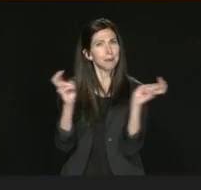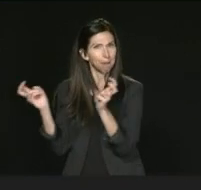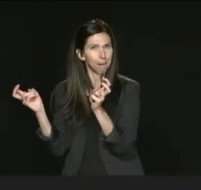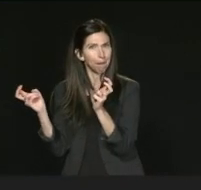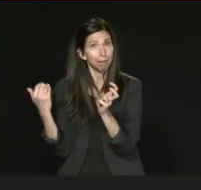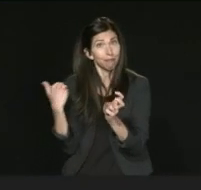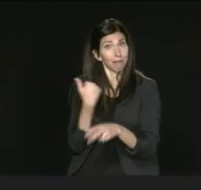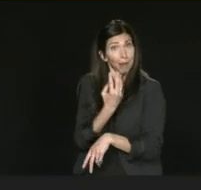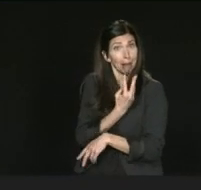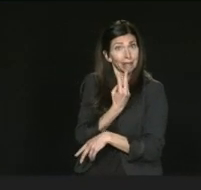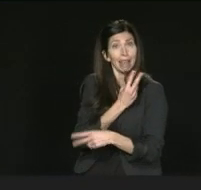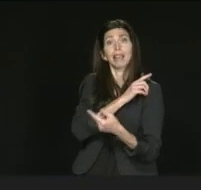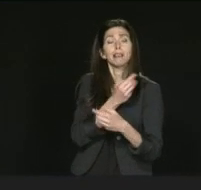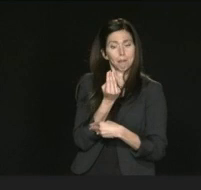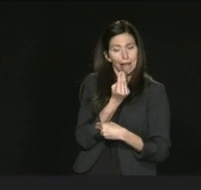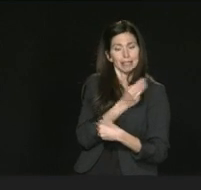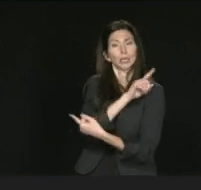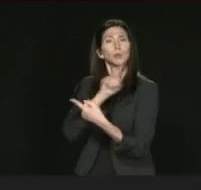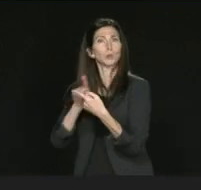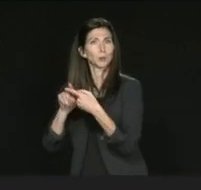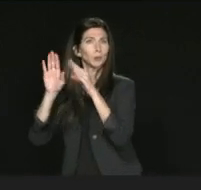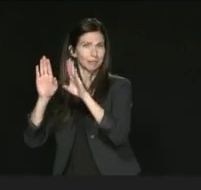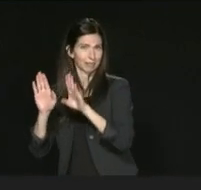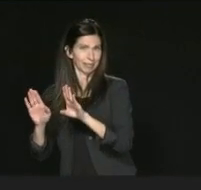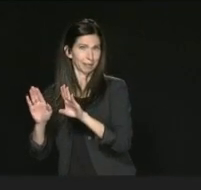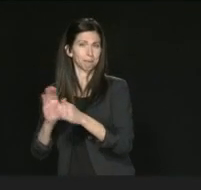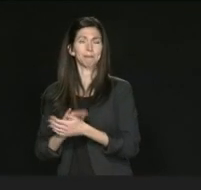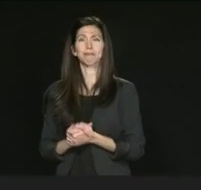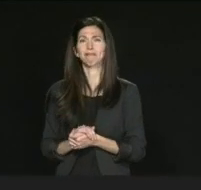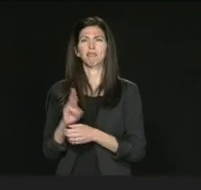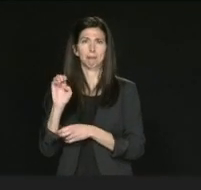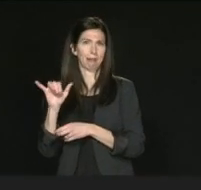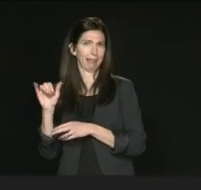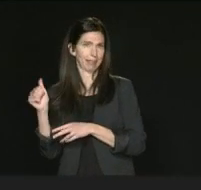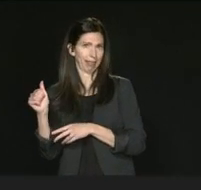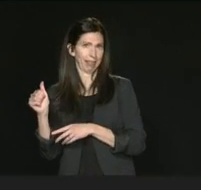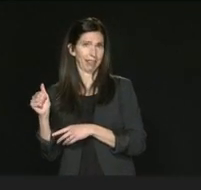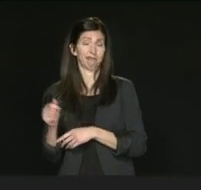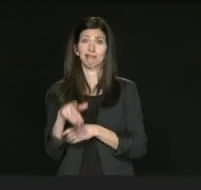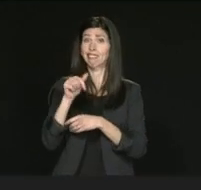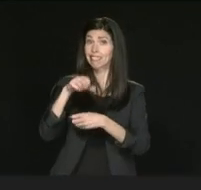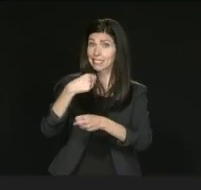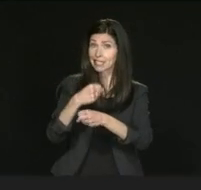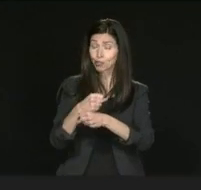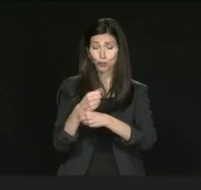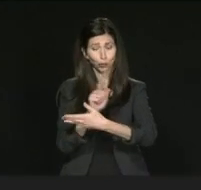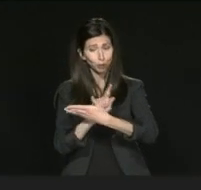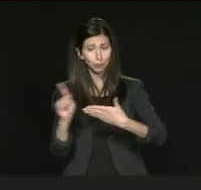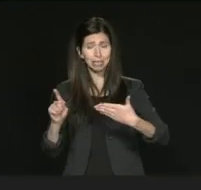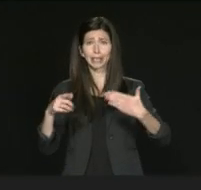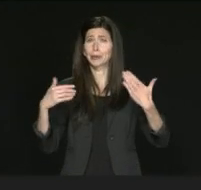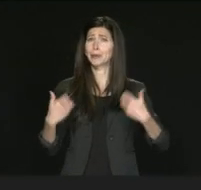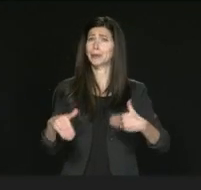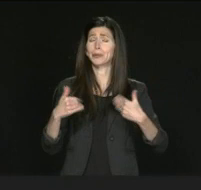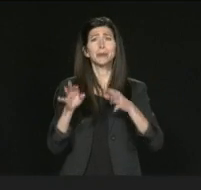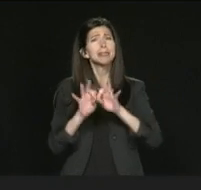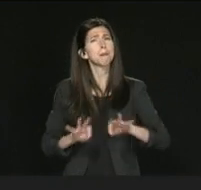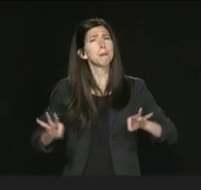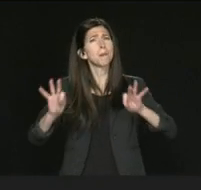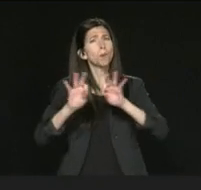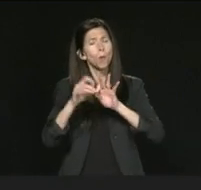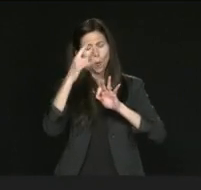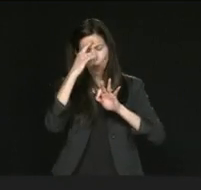year, mental health takes on a special meaning in light of the additional stress and uncertainty we are all